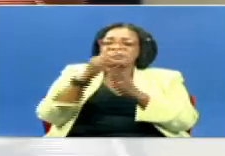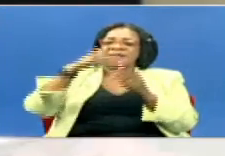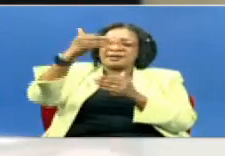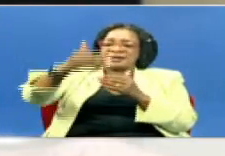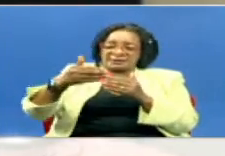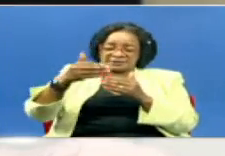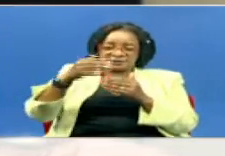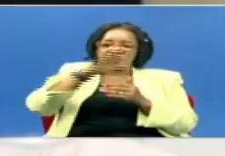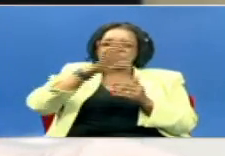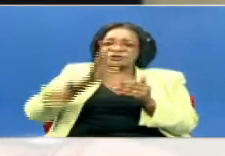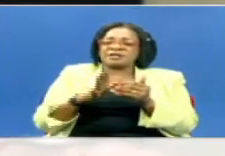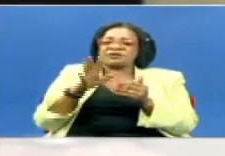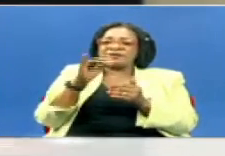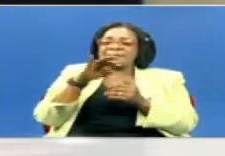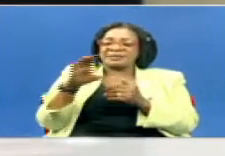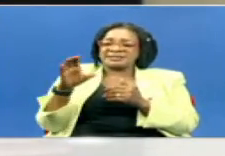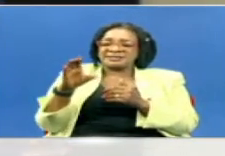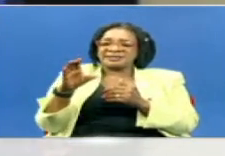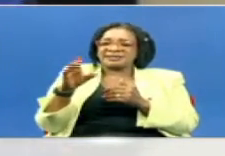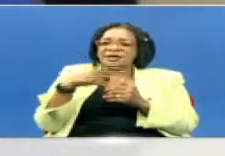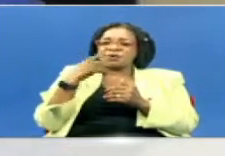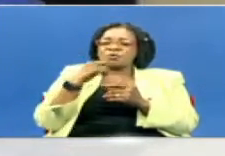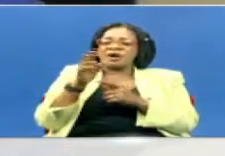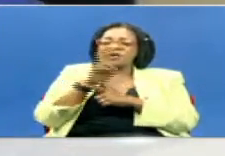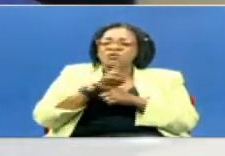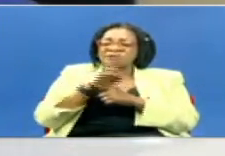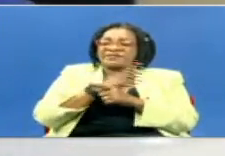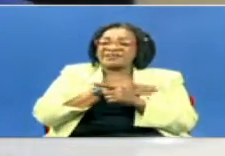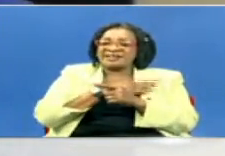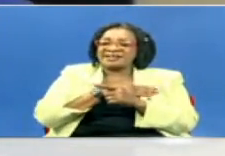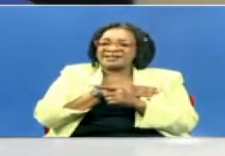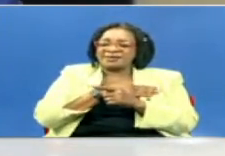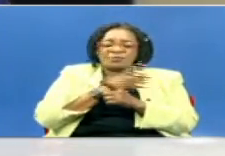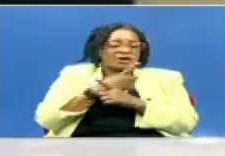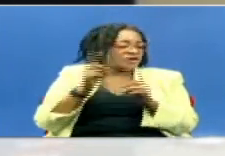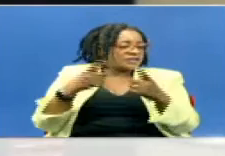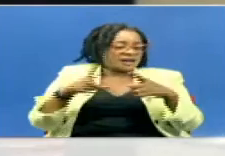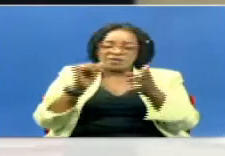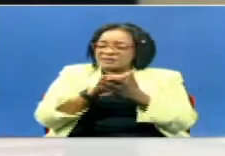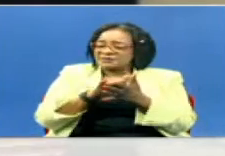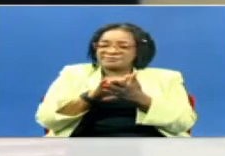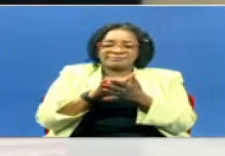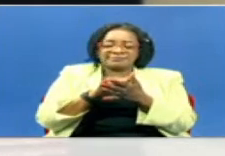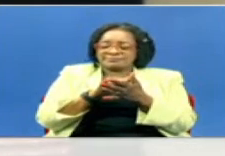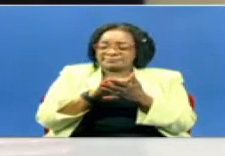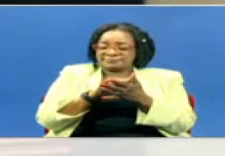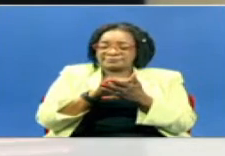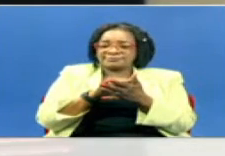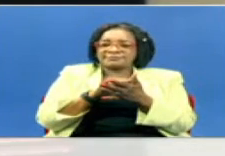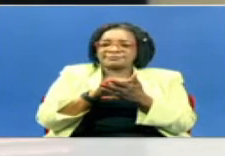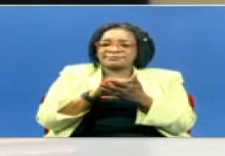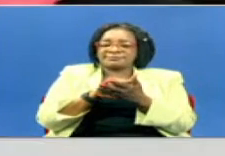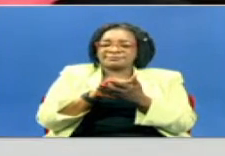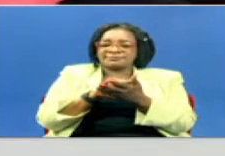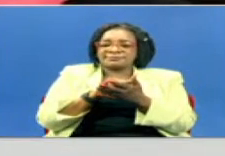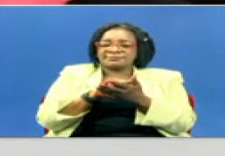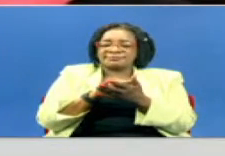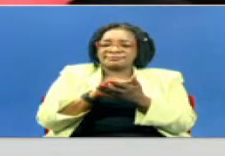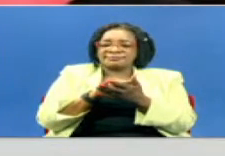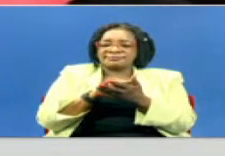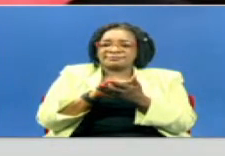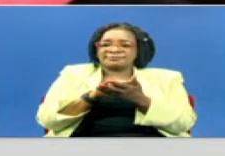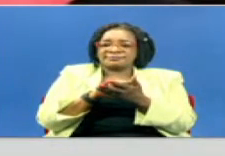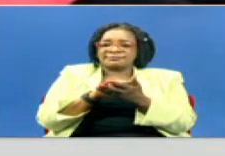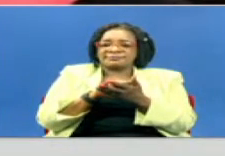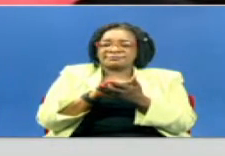of commissioners of IBC who are user-friendly. We will not allow that. So the president, William Ruto, just recently